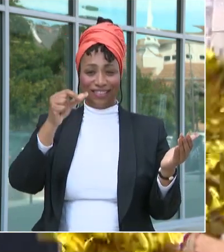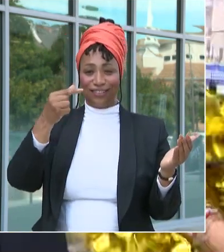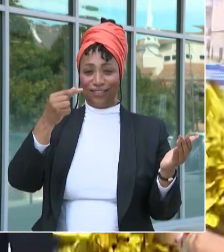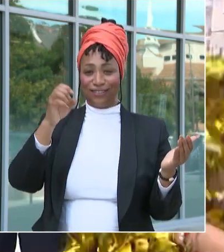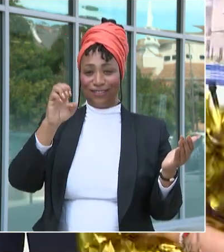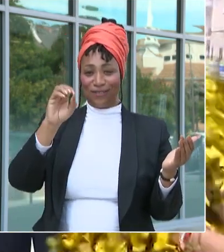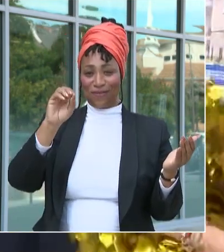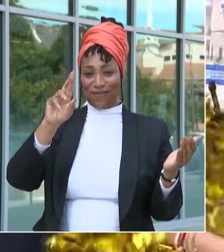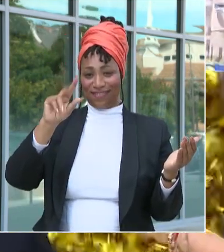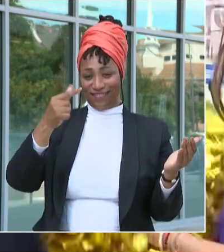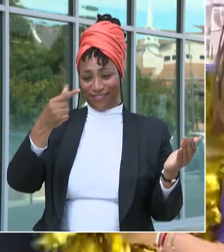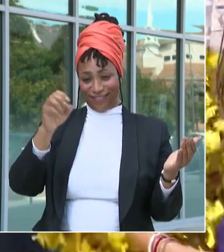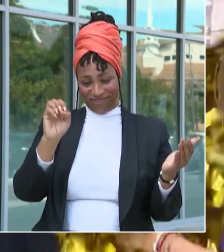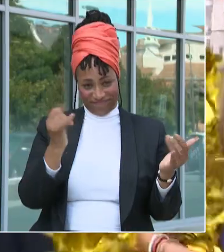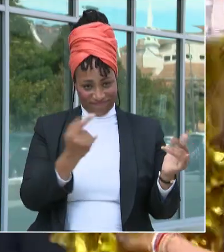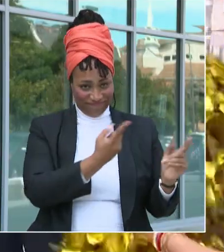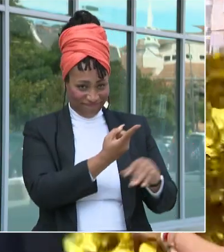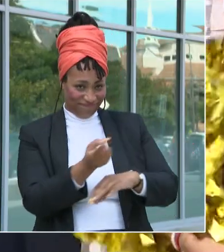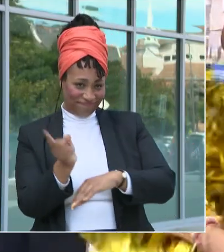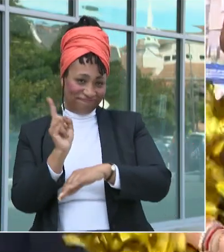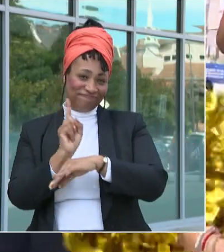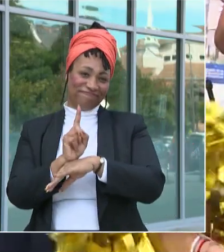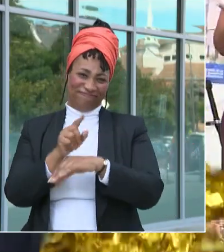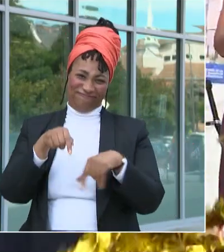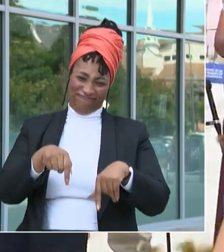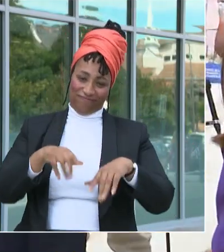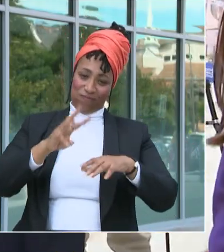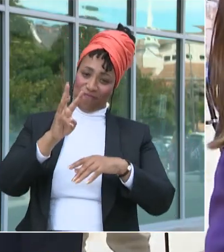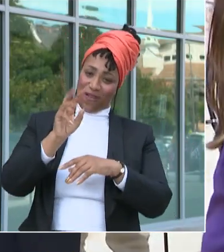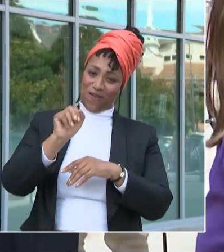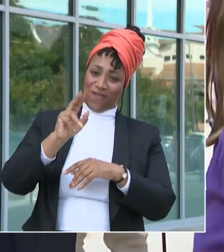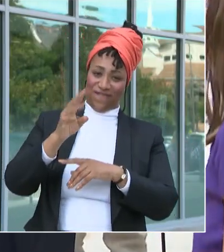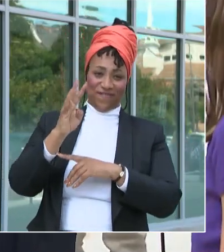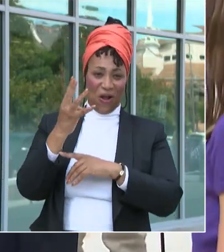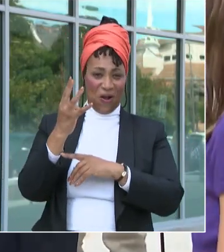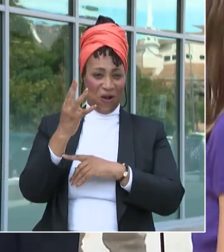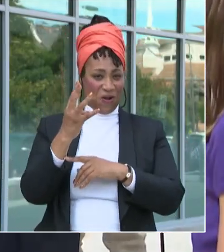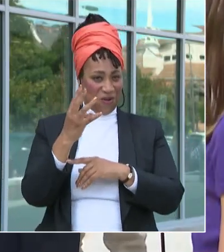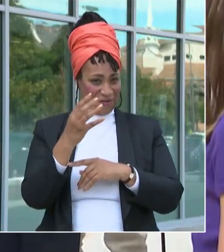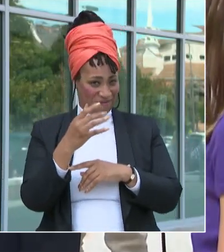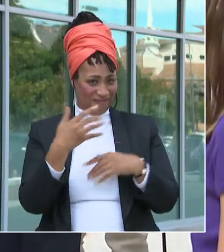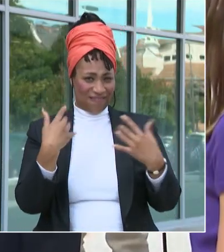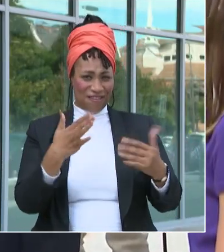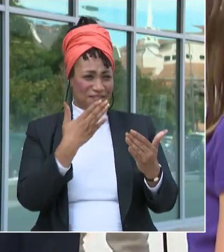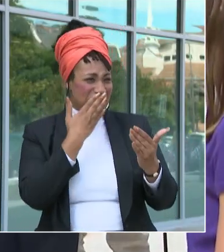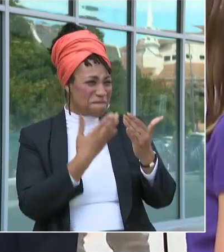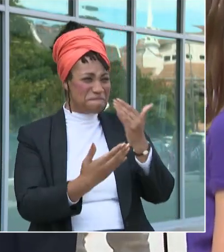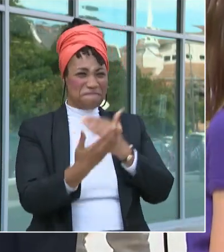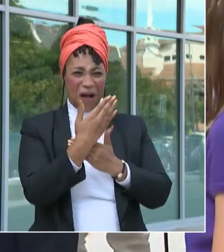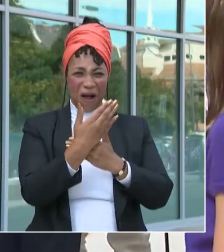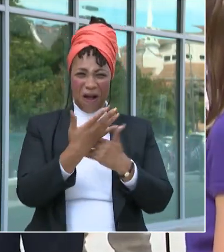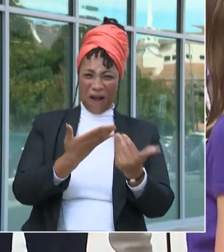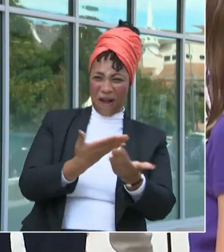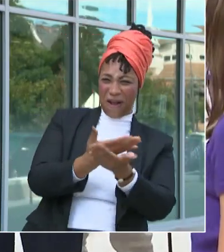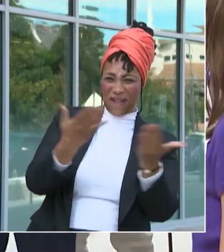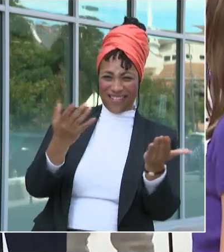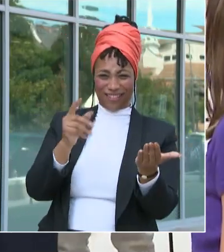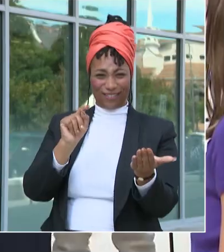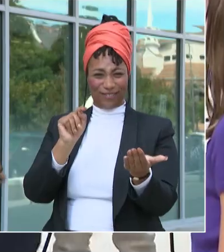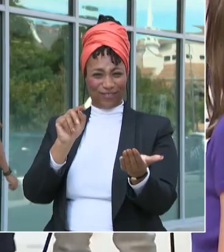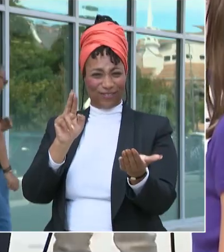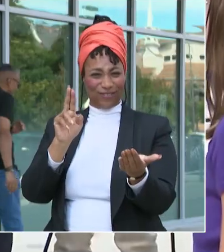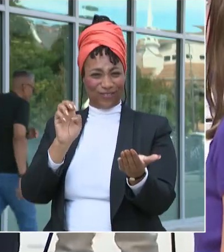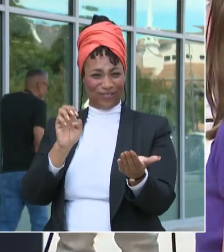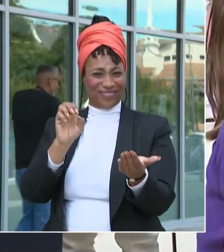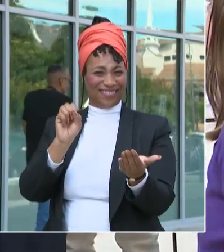Thank you. Good morning, Truesdell Trojans. Oh my goodness, this